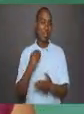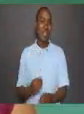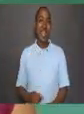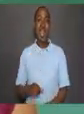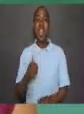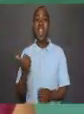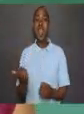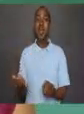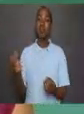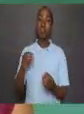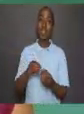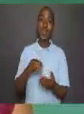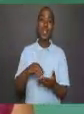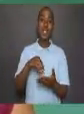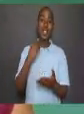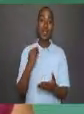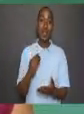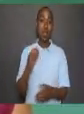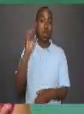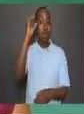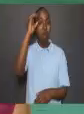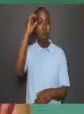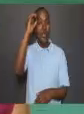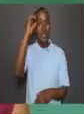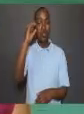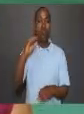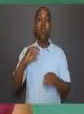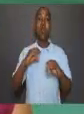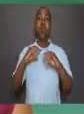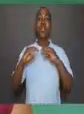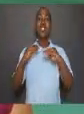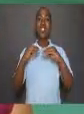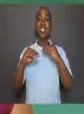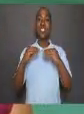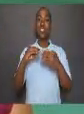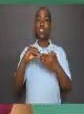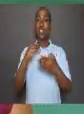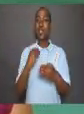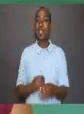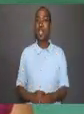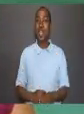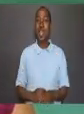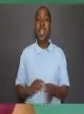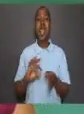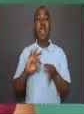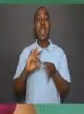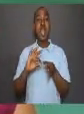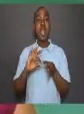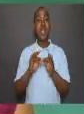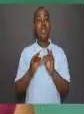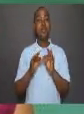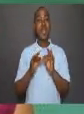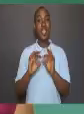also learned about the concept of concentration and defined the